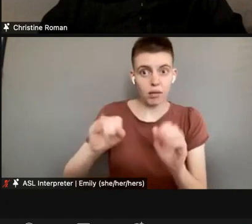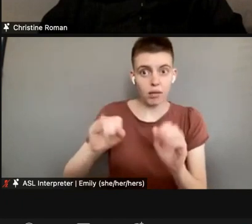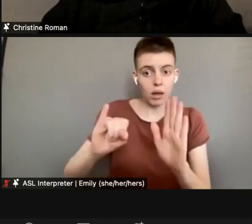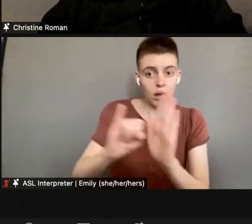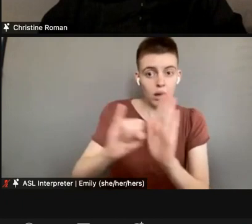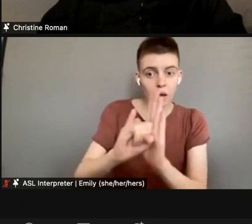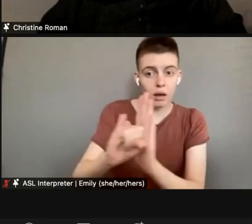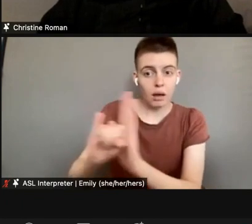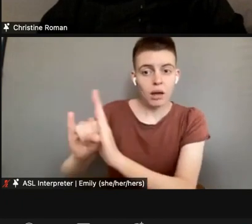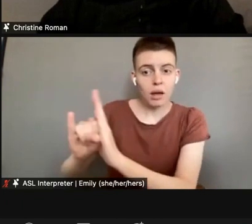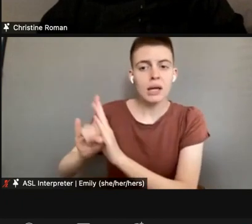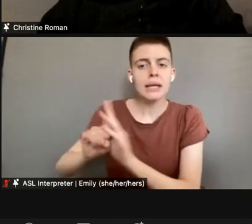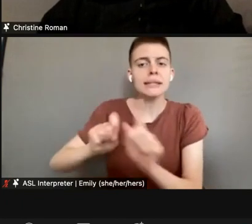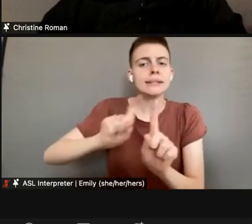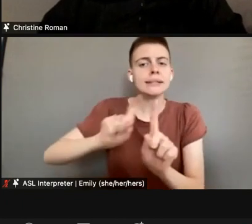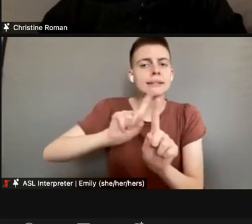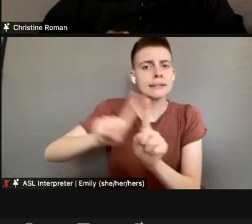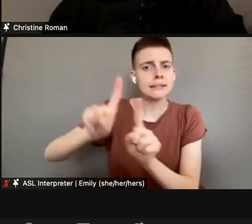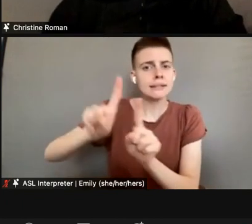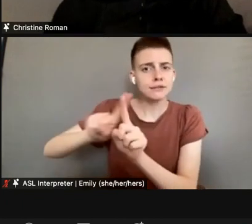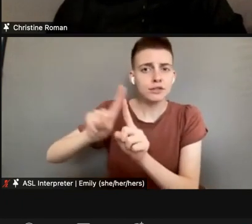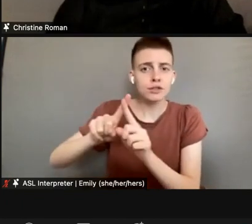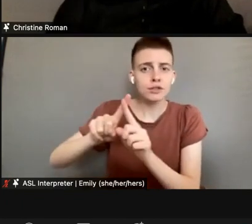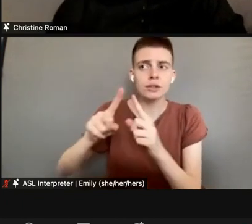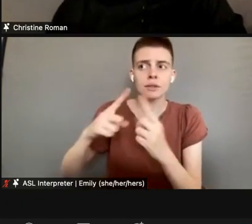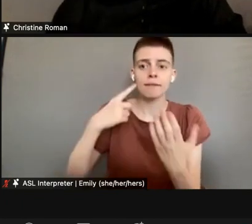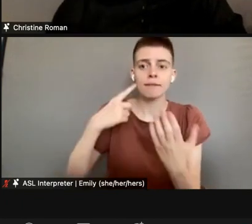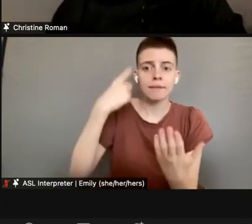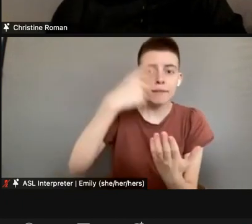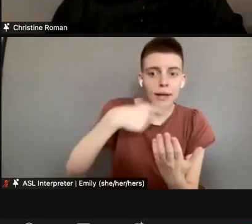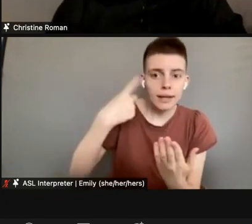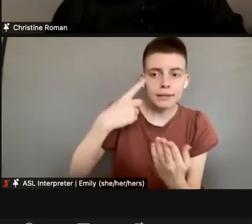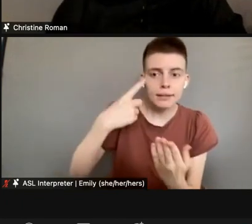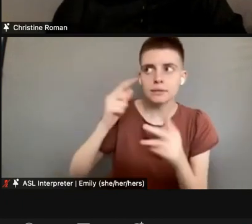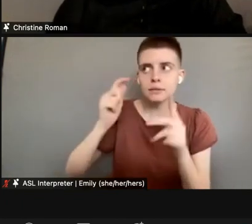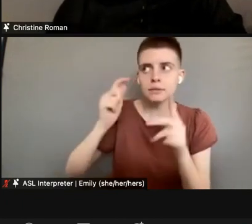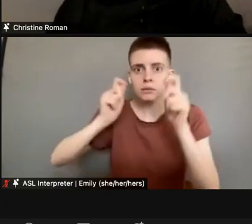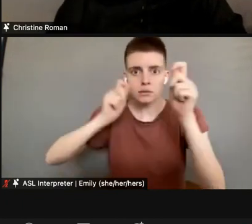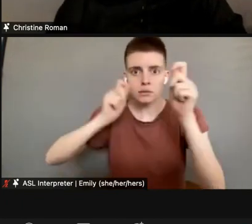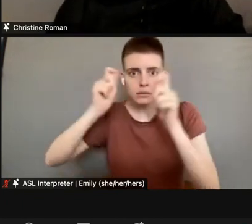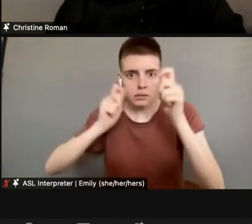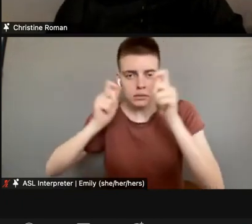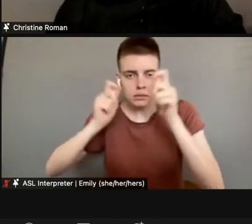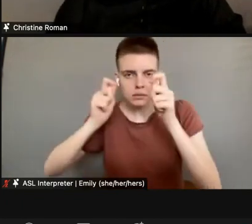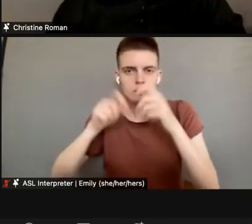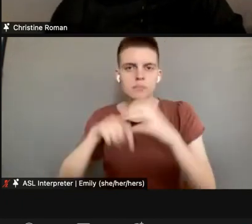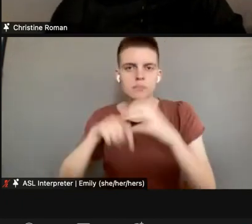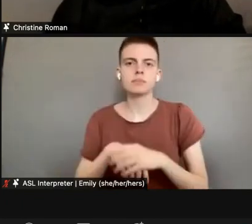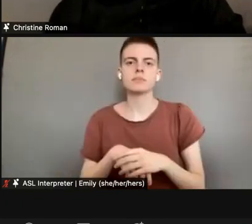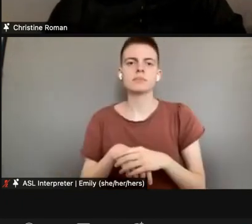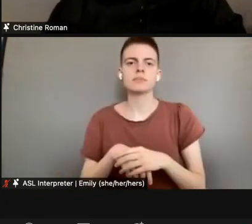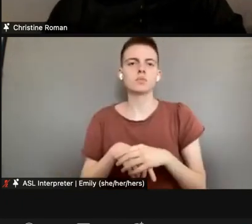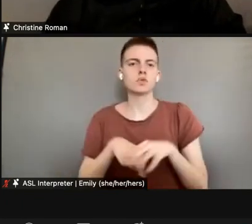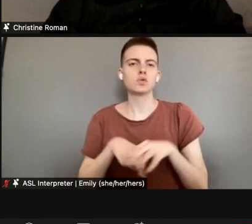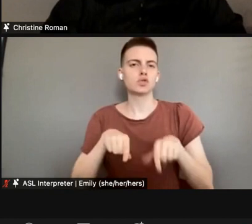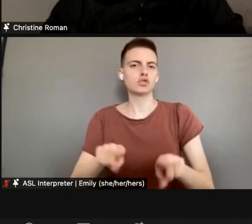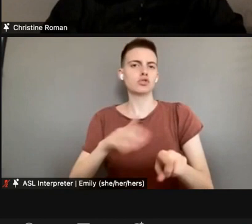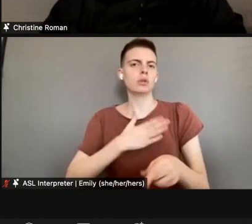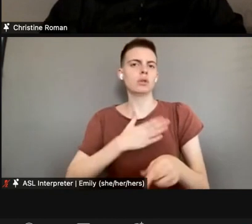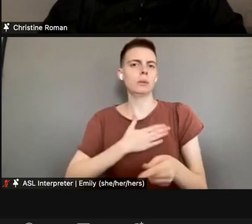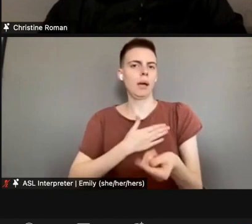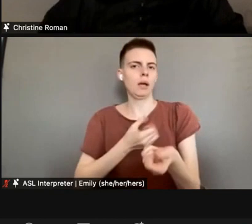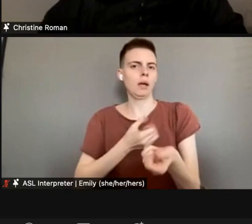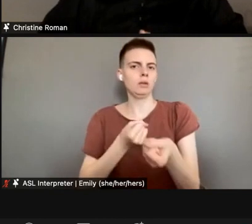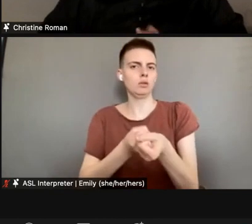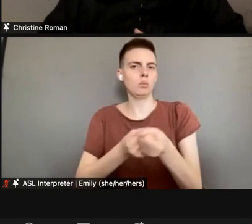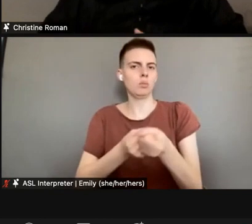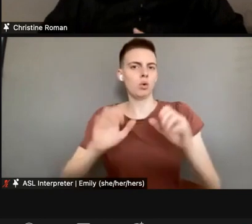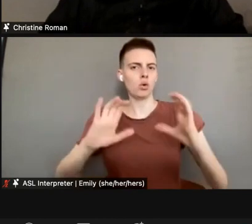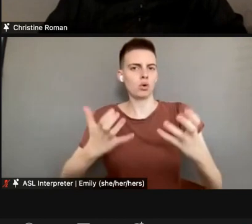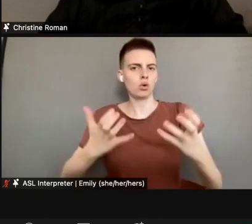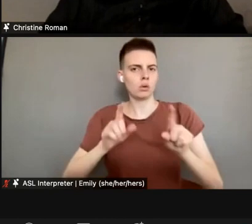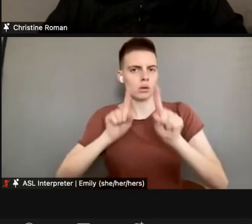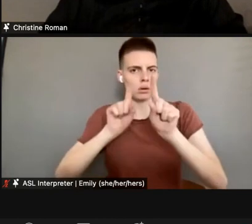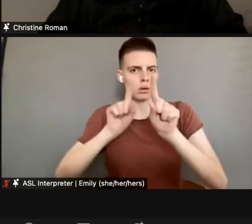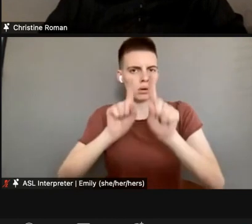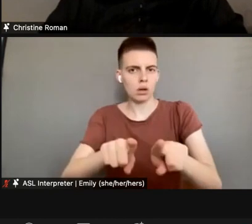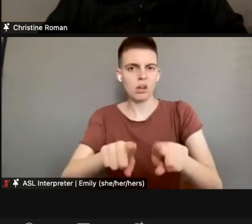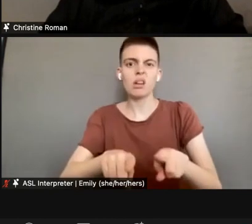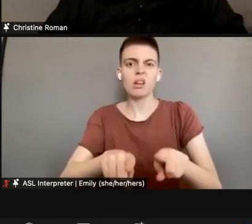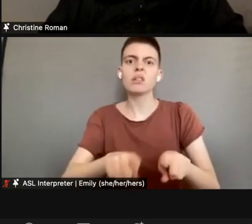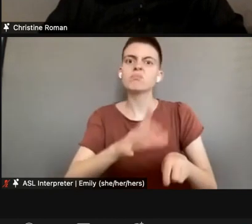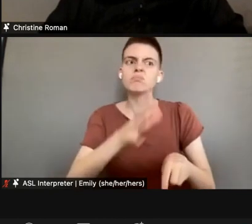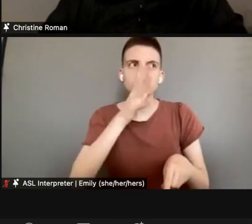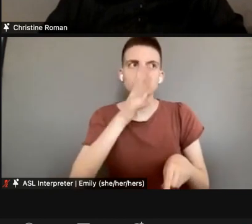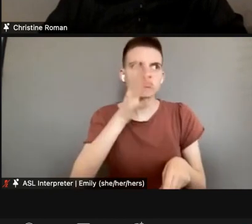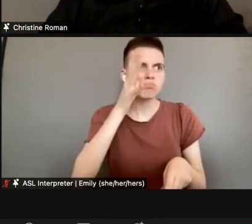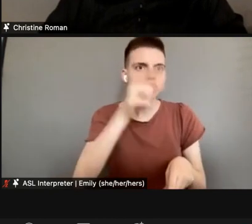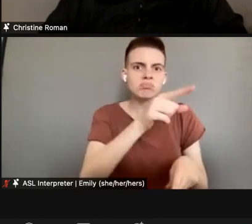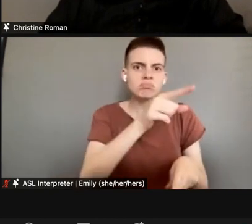group, I have often heard some parents sharing that their children cannot identify the color of